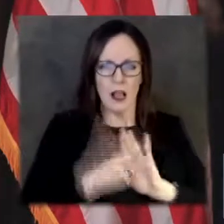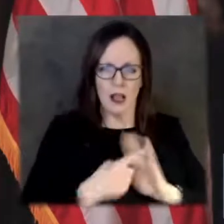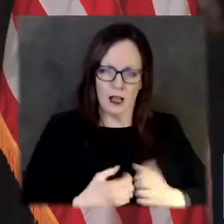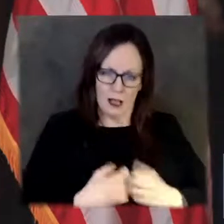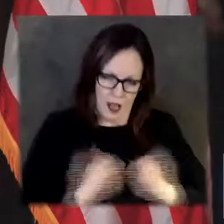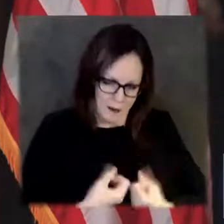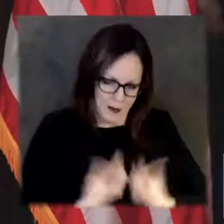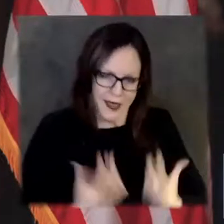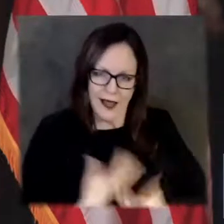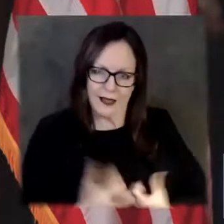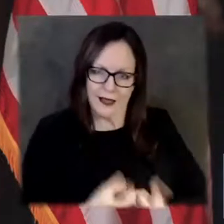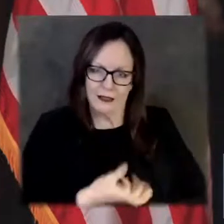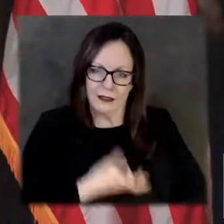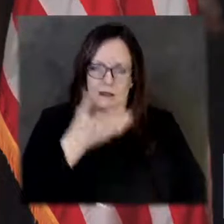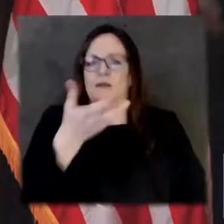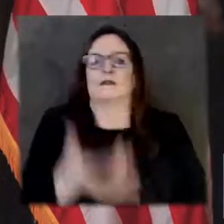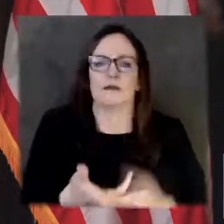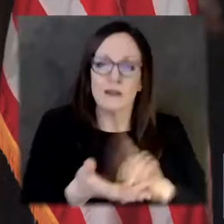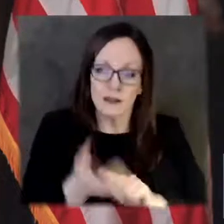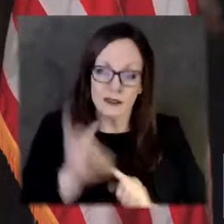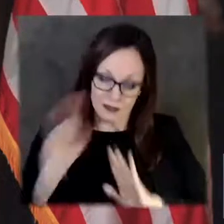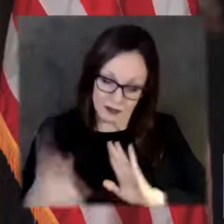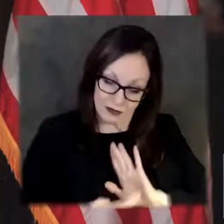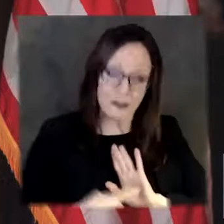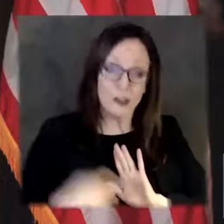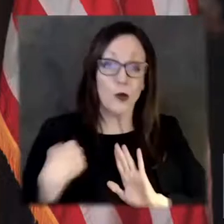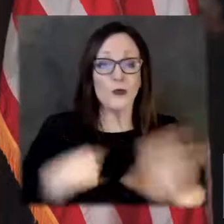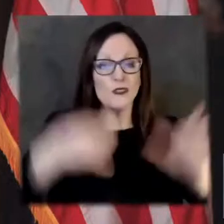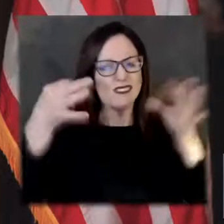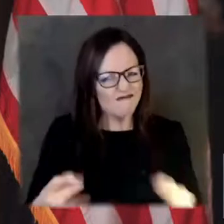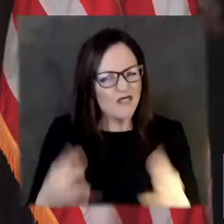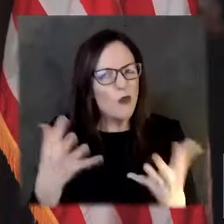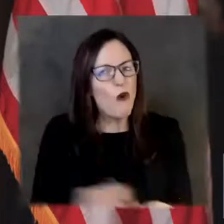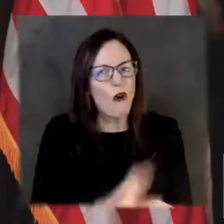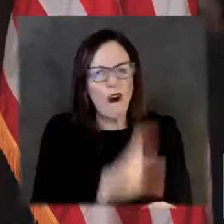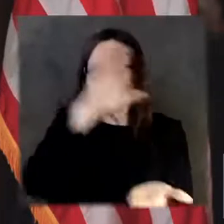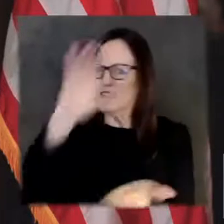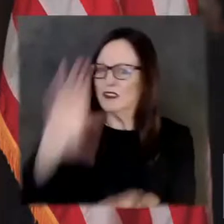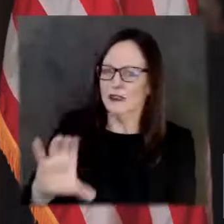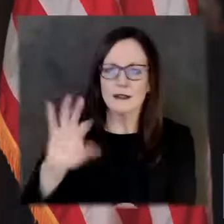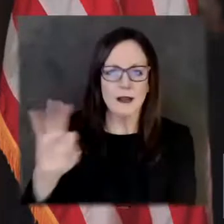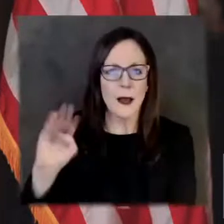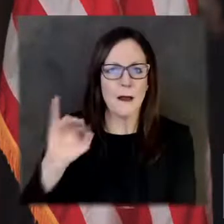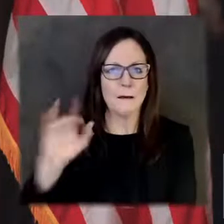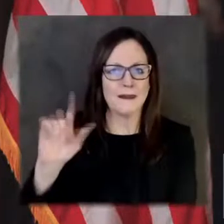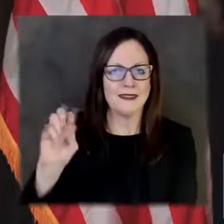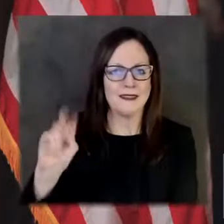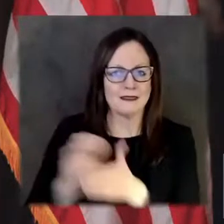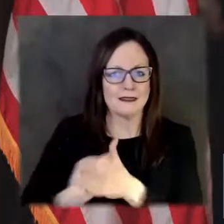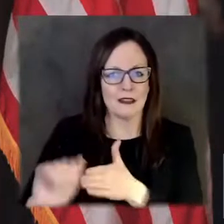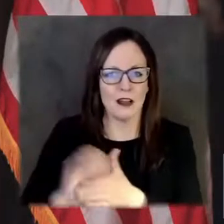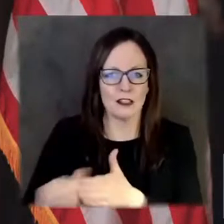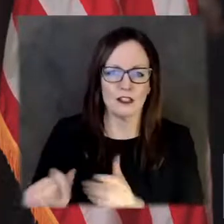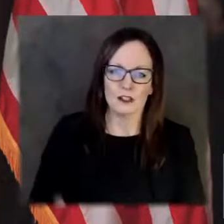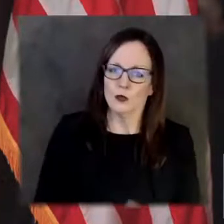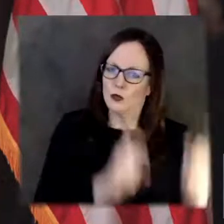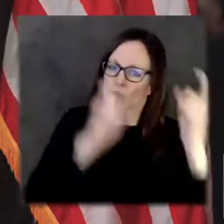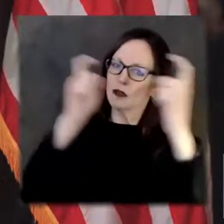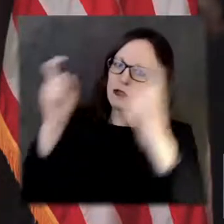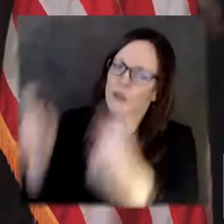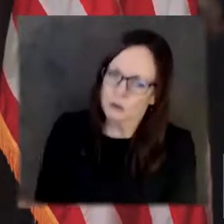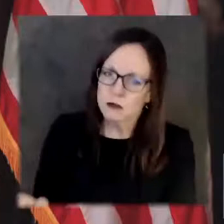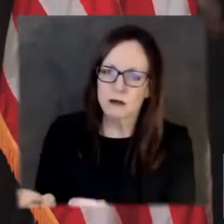program to start increasing services in our communities so kids who are at moderate or high risk can get